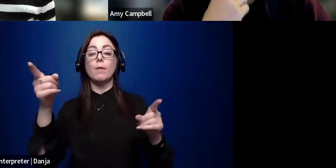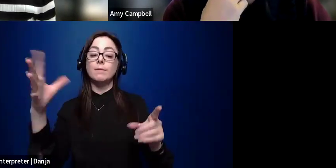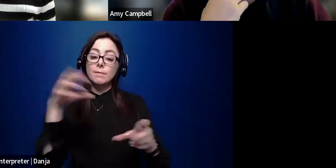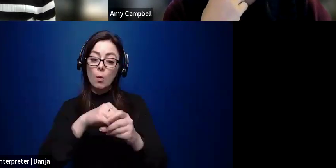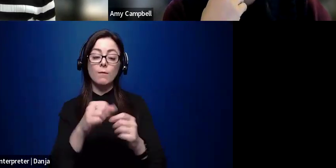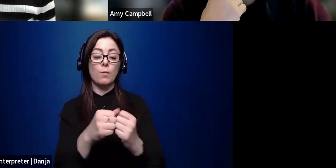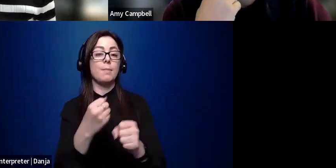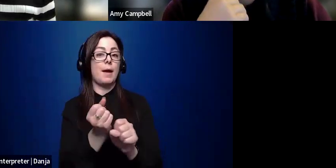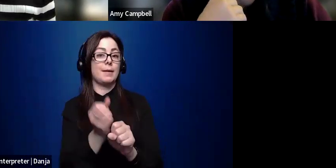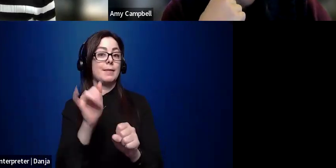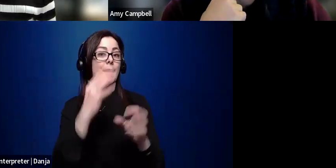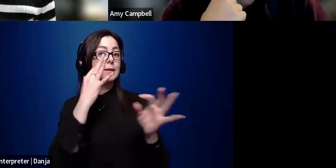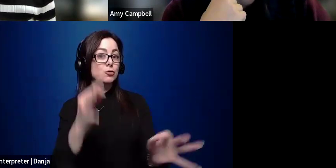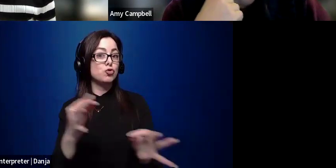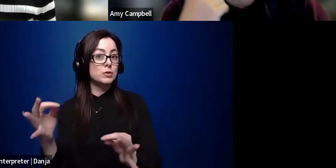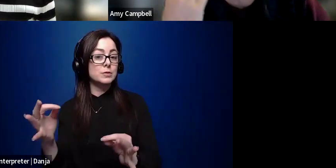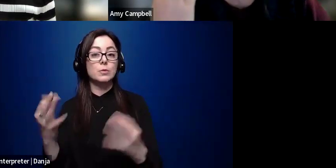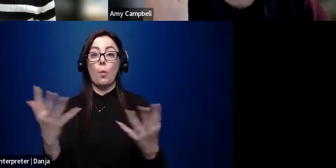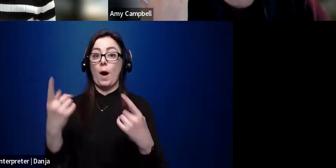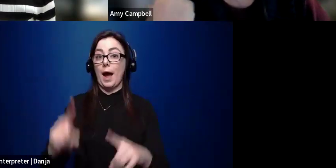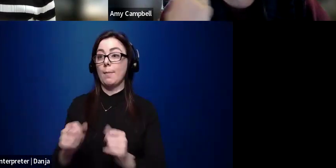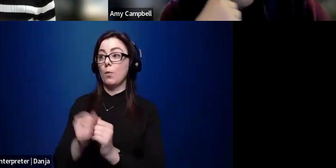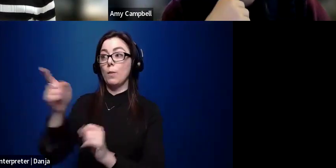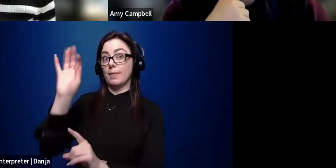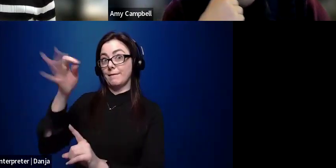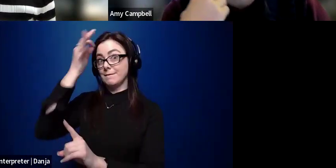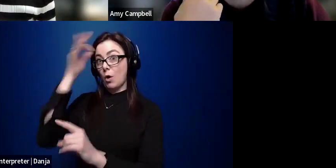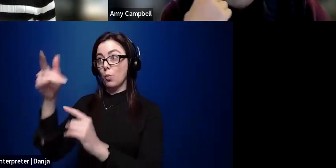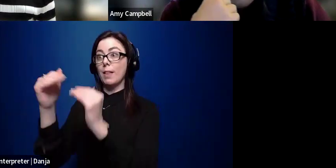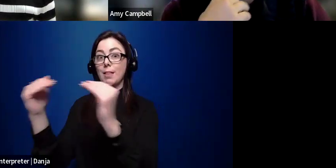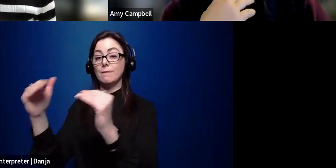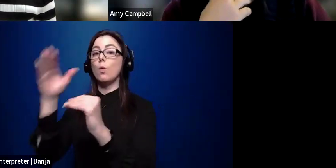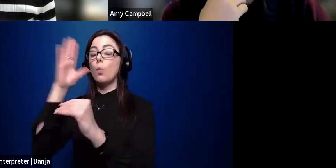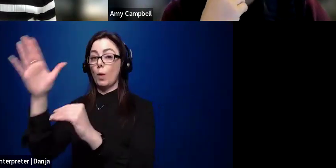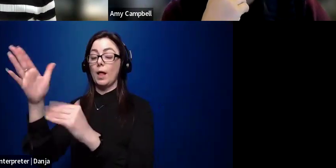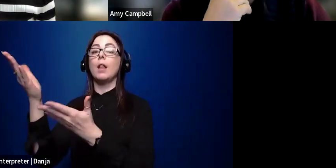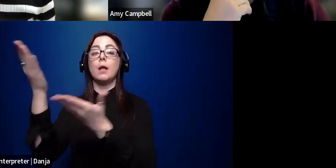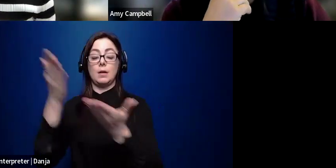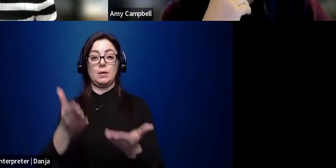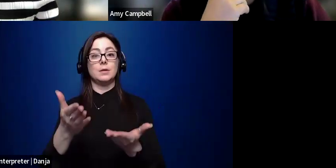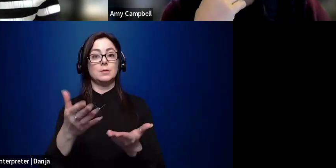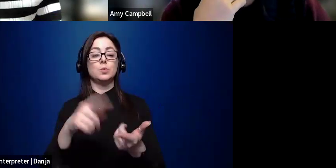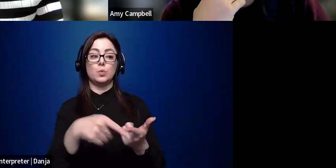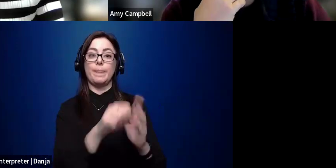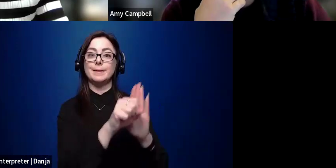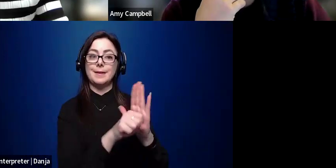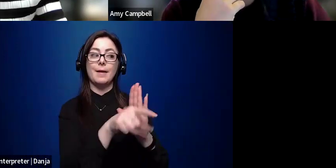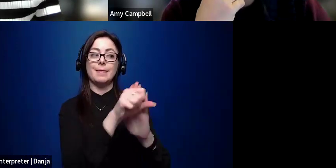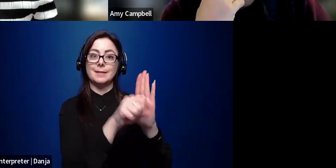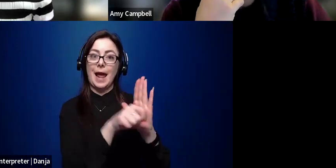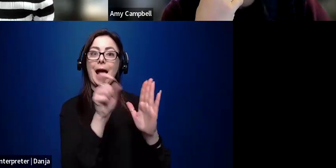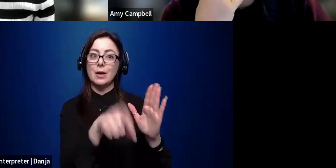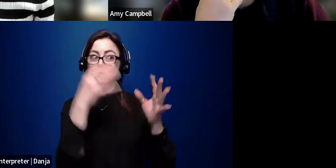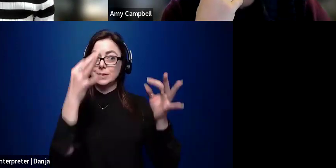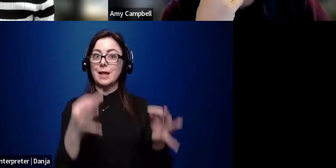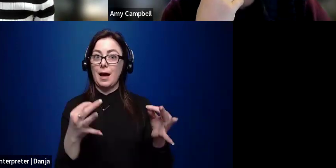making. So what happens on the federal level comes down to the state, and the state then has to decide whether it's